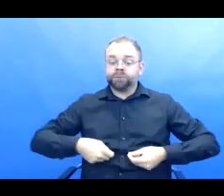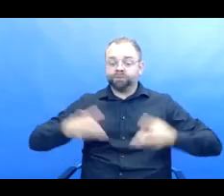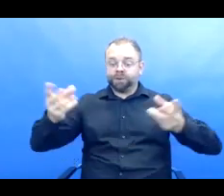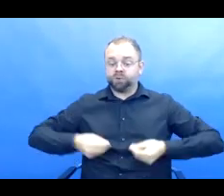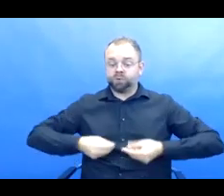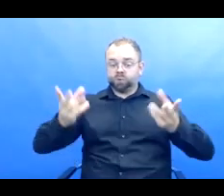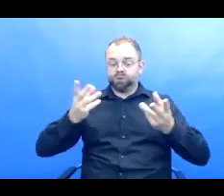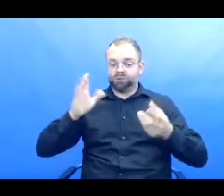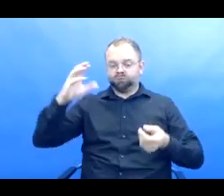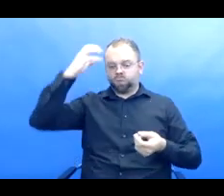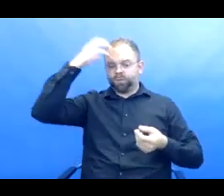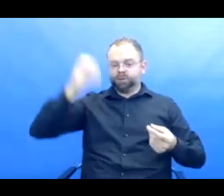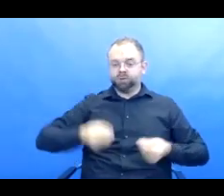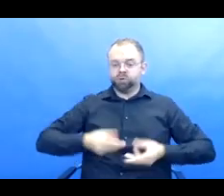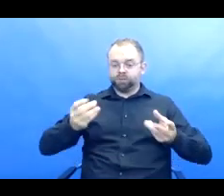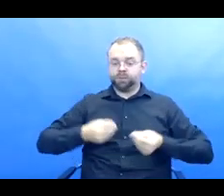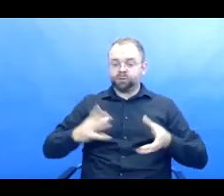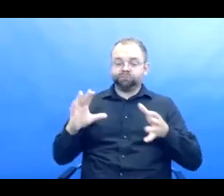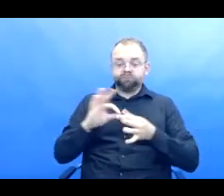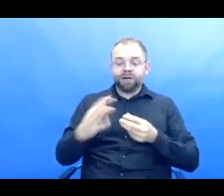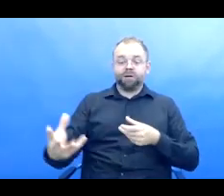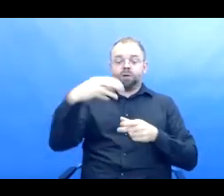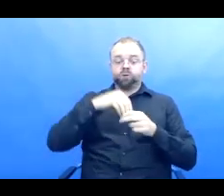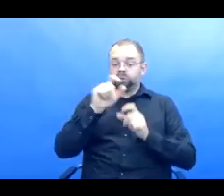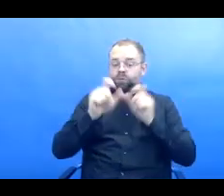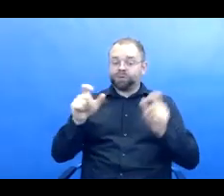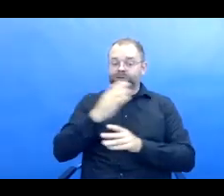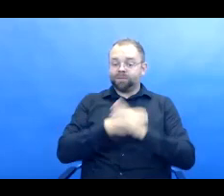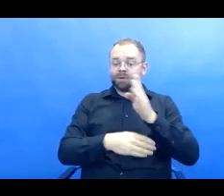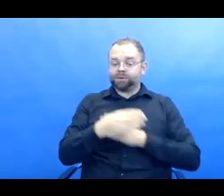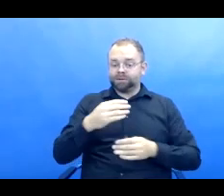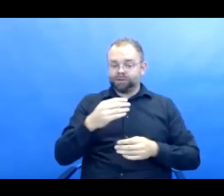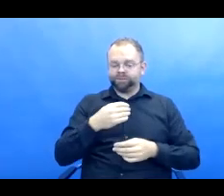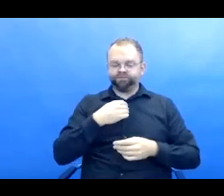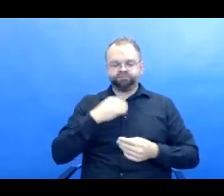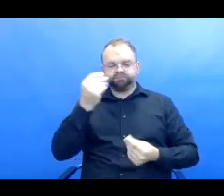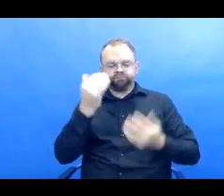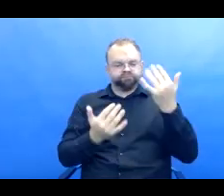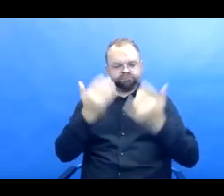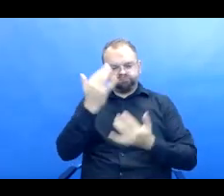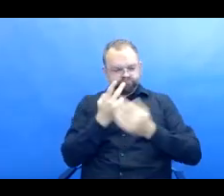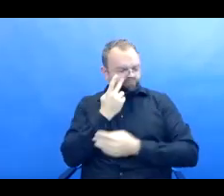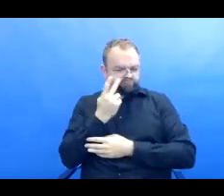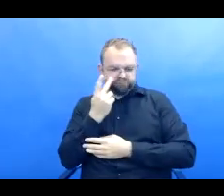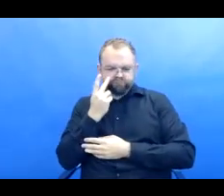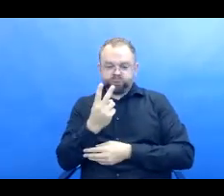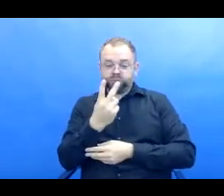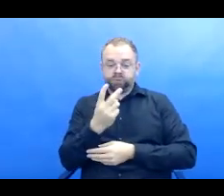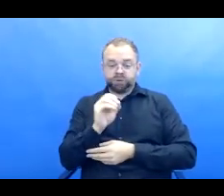both union as well as states put together amounts to only 0.04% of GDP